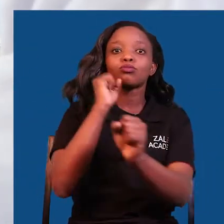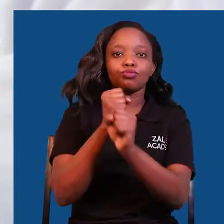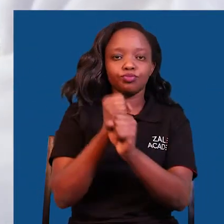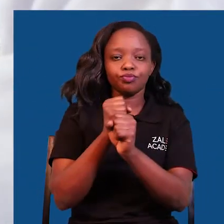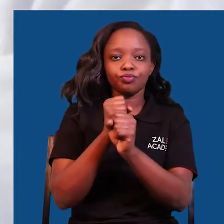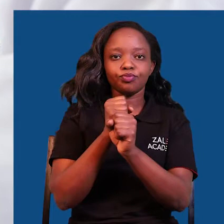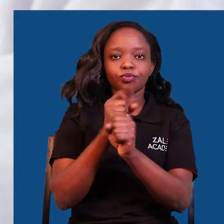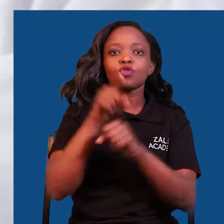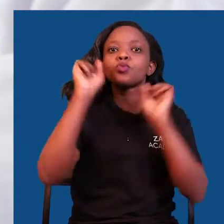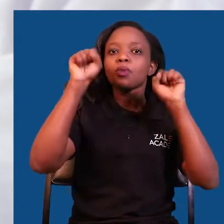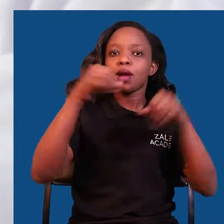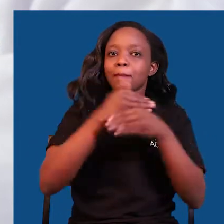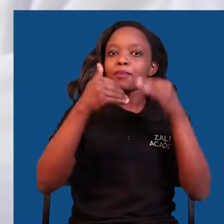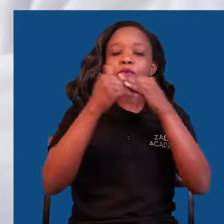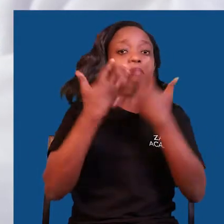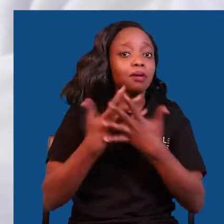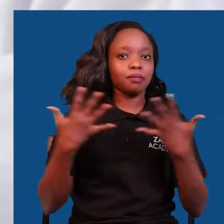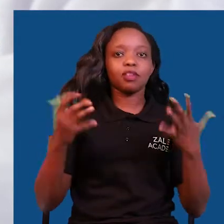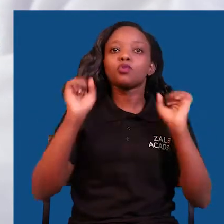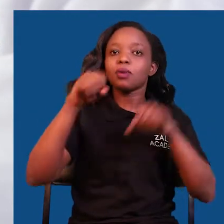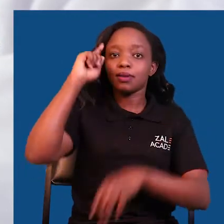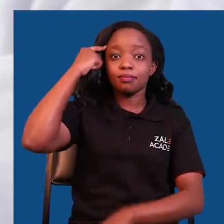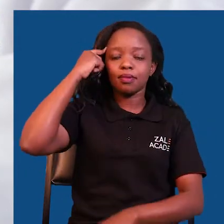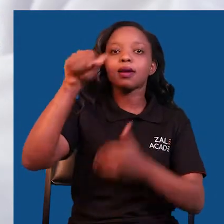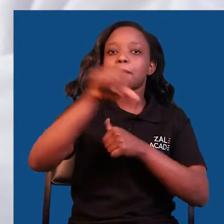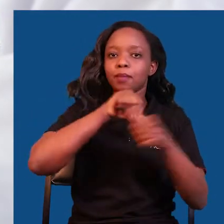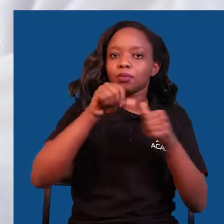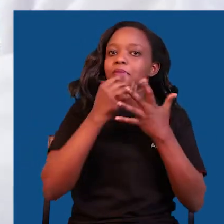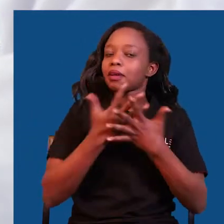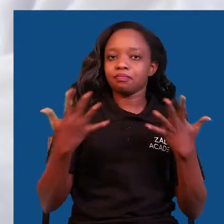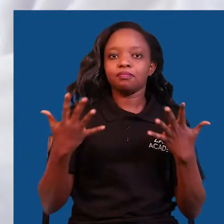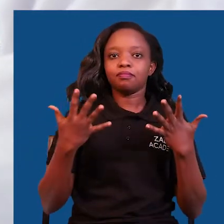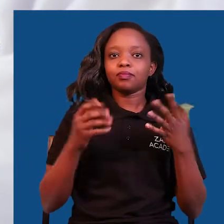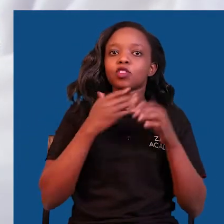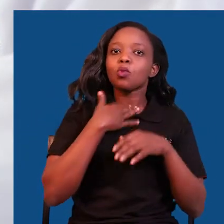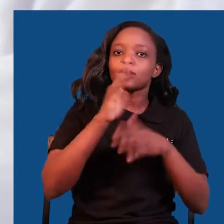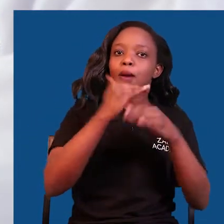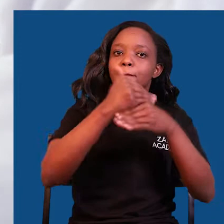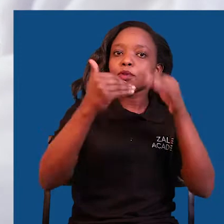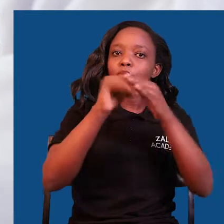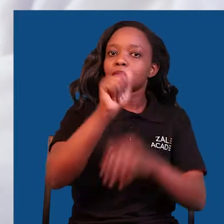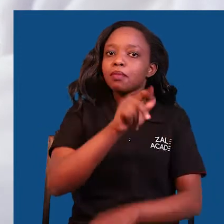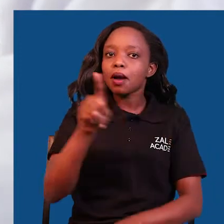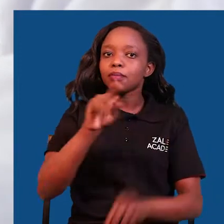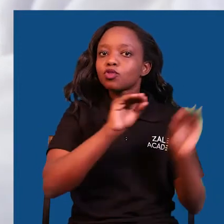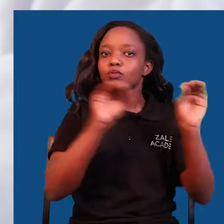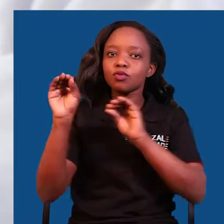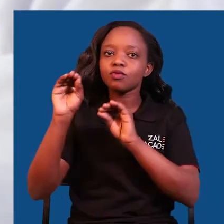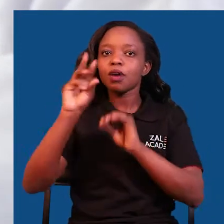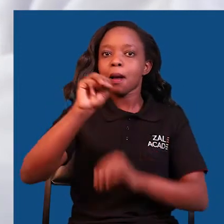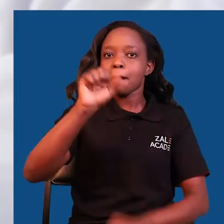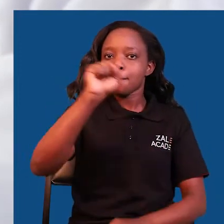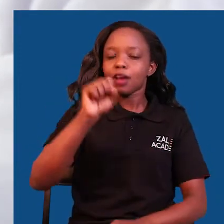or something like that. You can build anything you can think of. Anything. You want to build an application to take you to Mars,